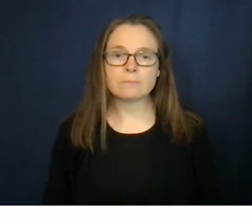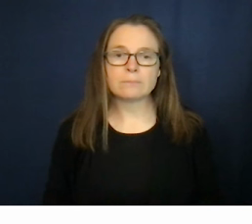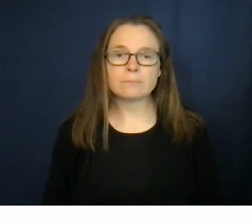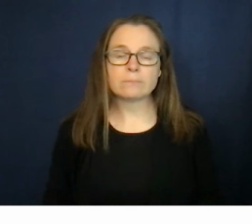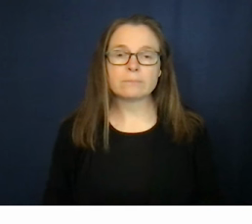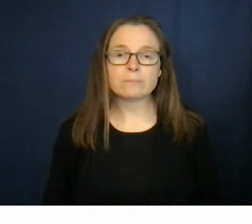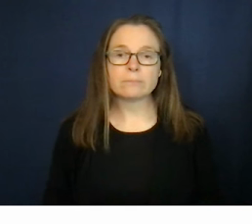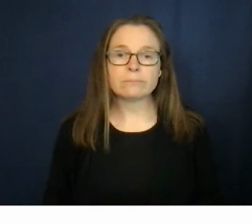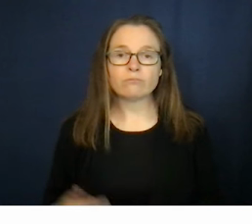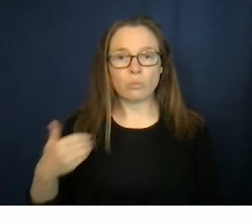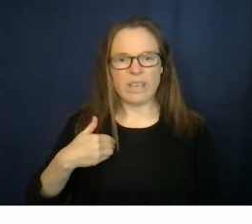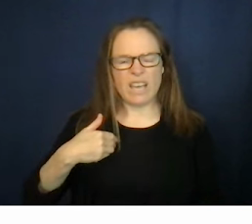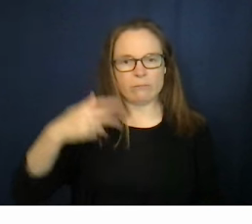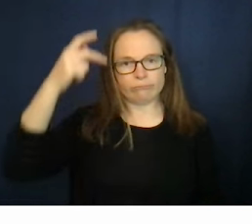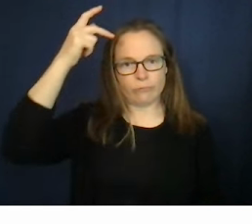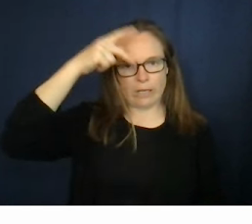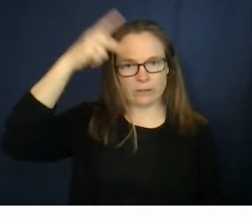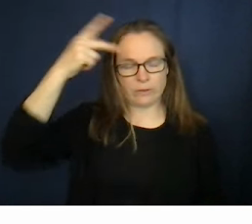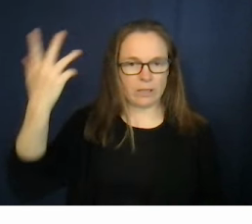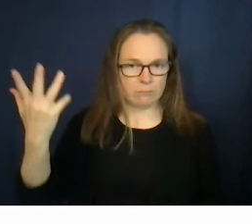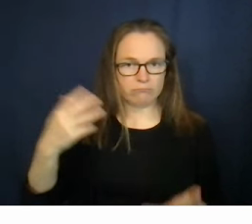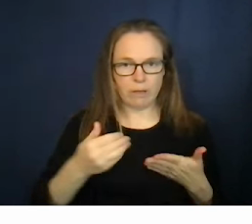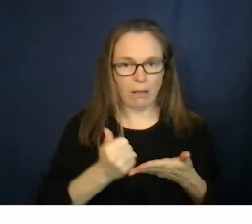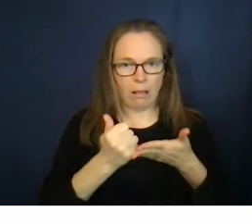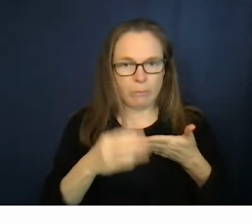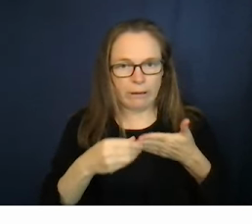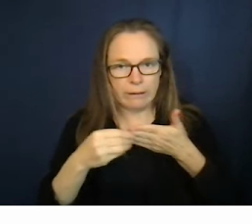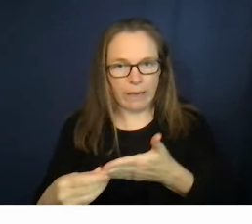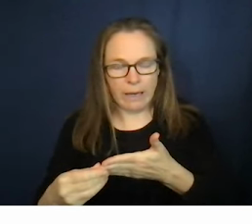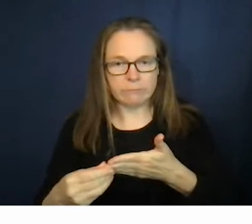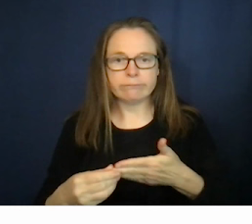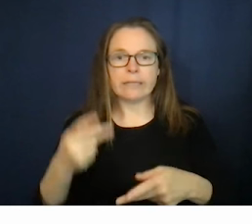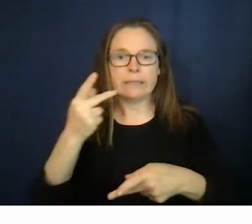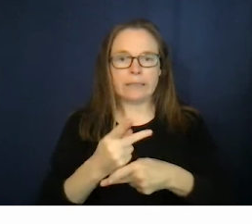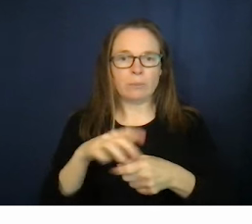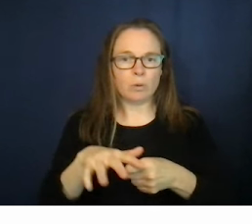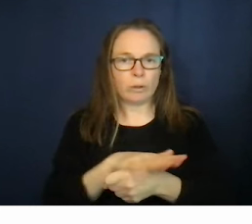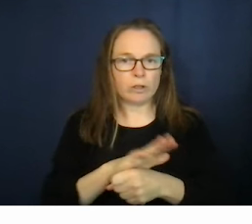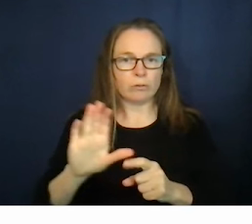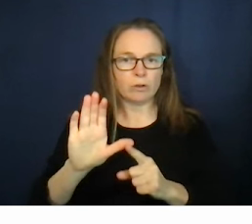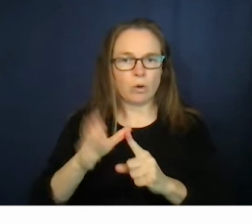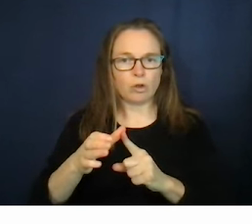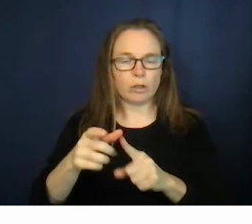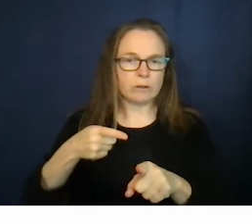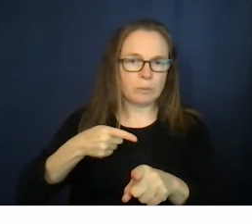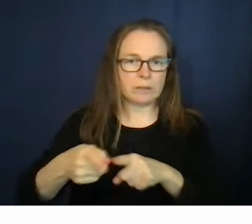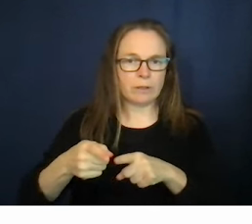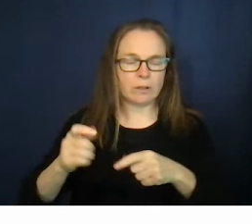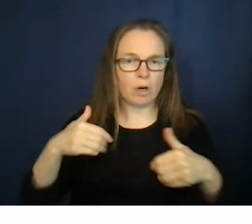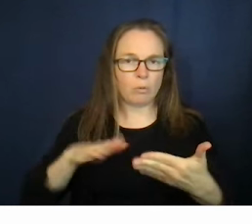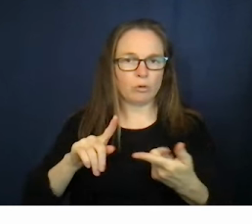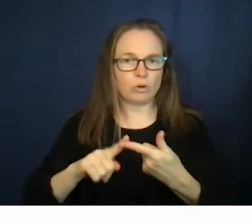Our guiding principles involve maintaining a regional and culturally specific approach to service